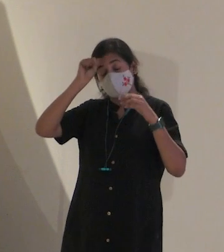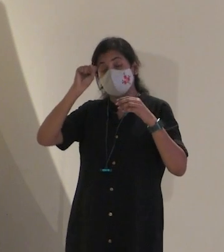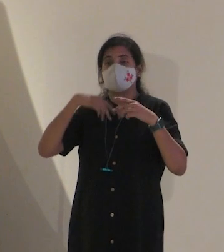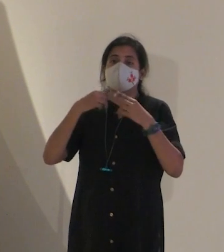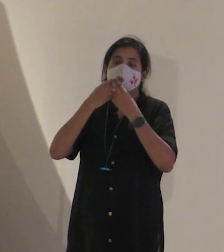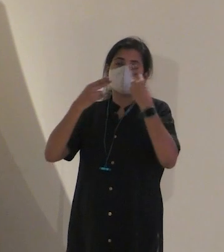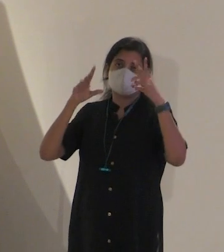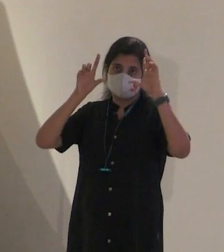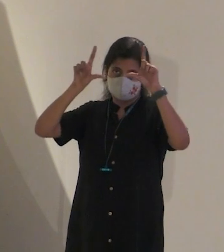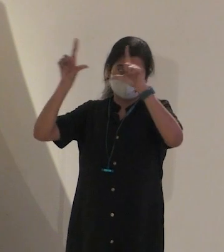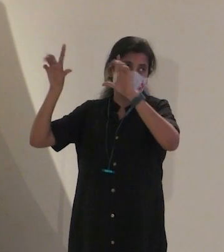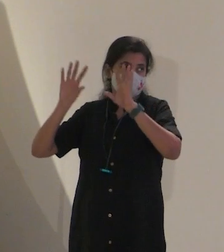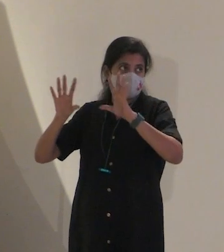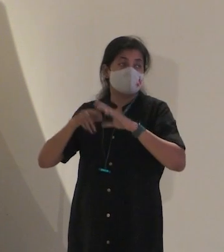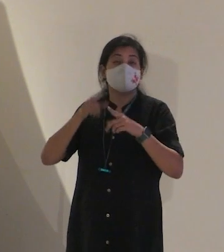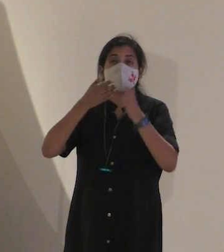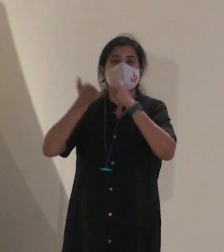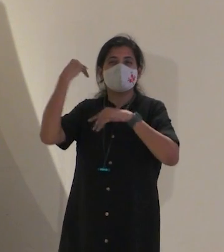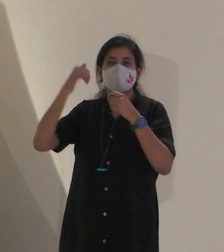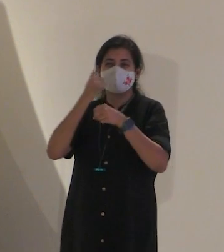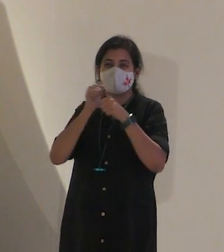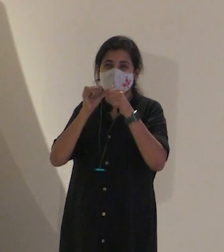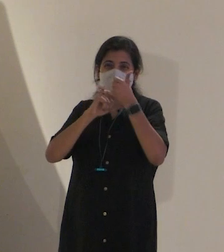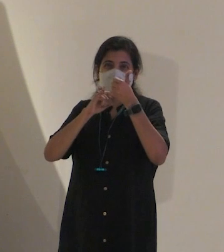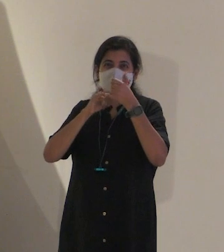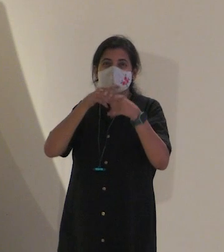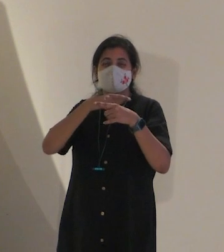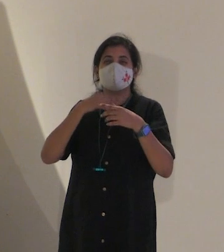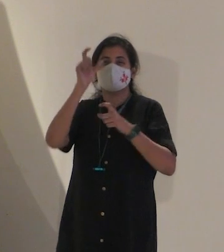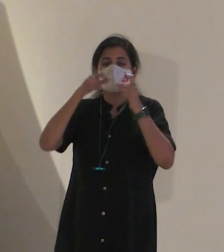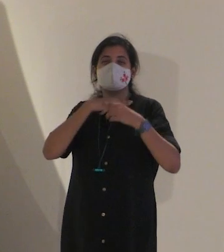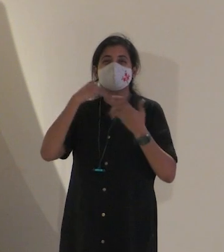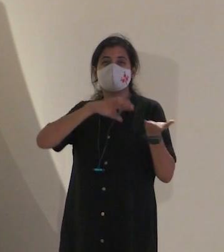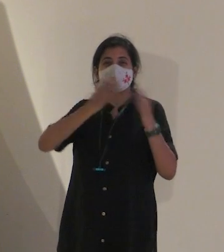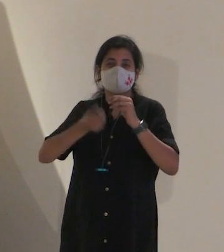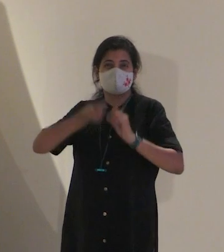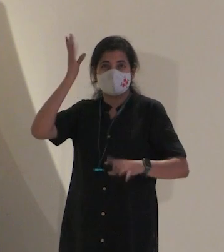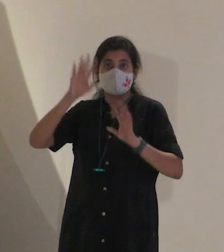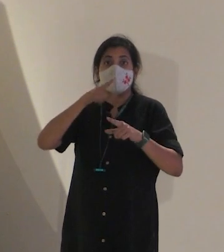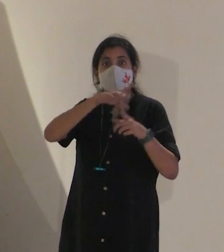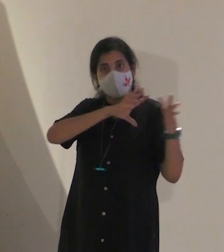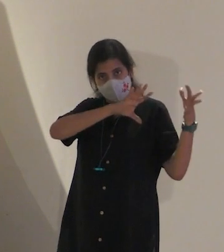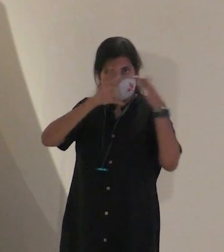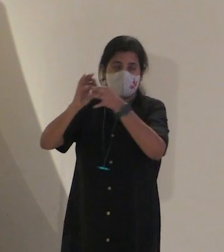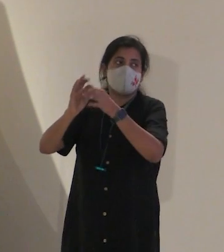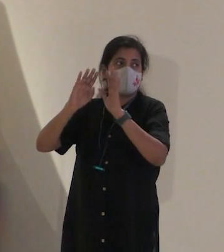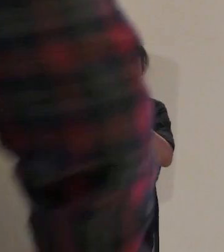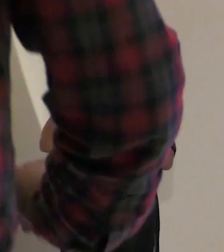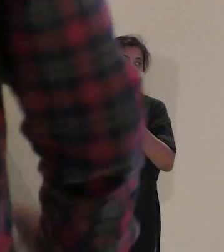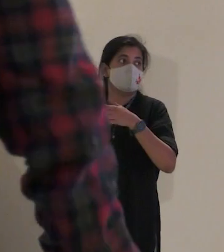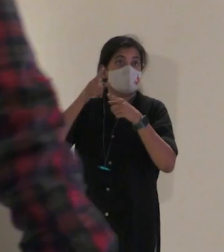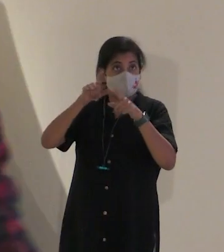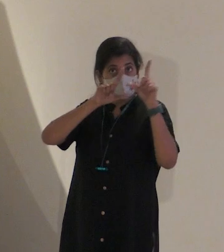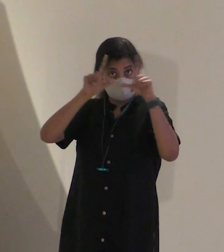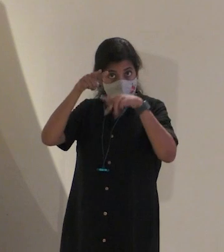the Union Carbide gas tragedy, which is about remembering something like the Holocaust. So these museums